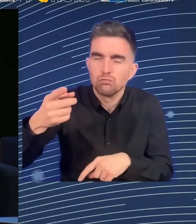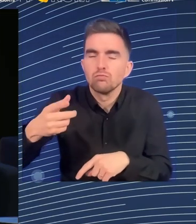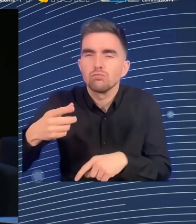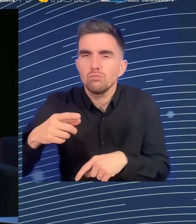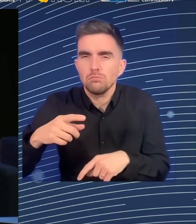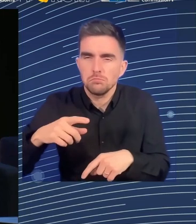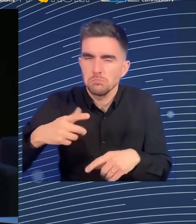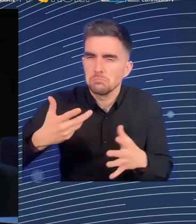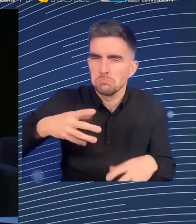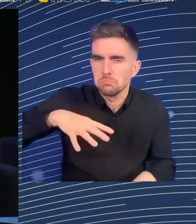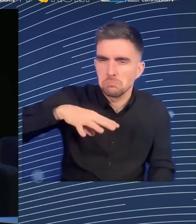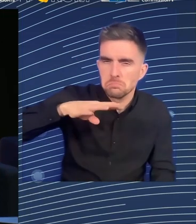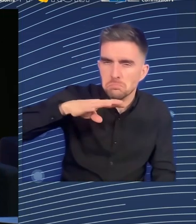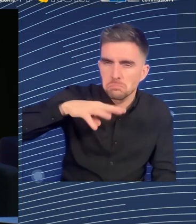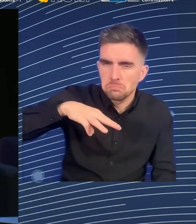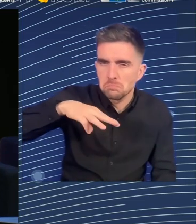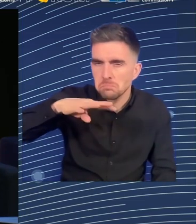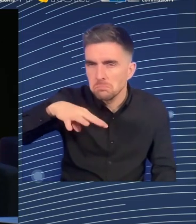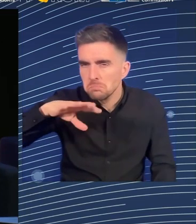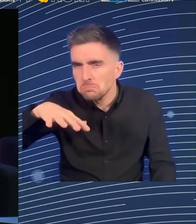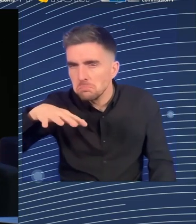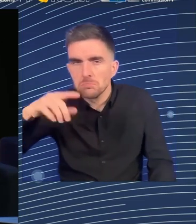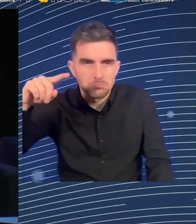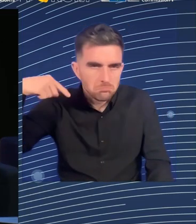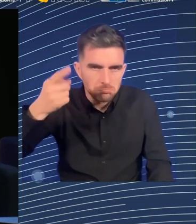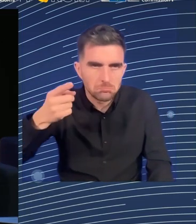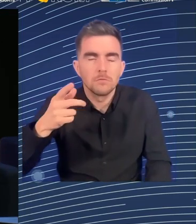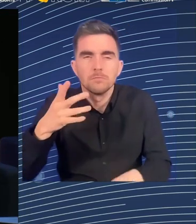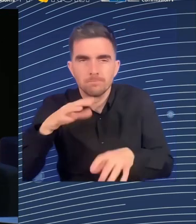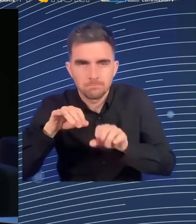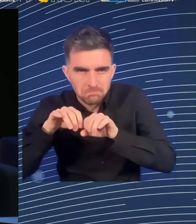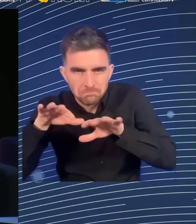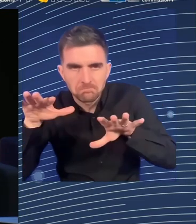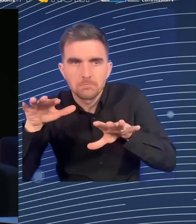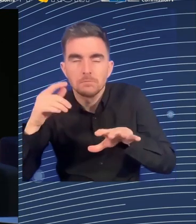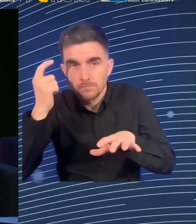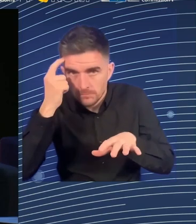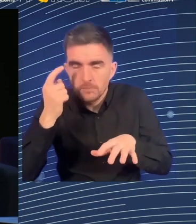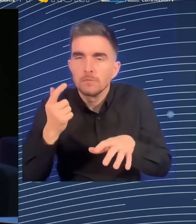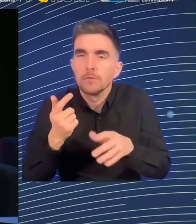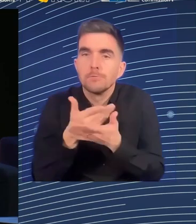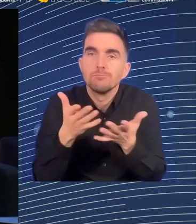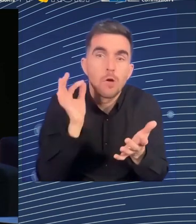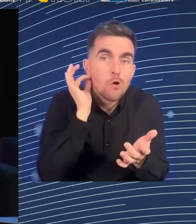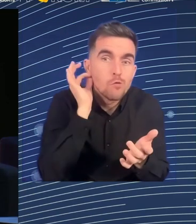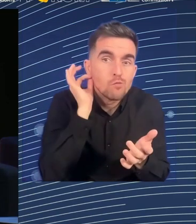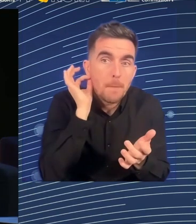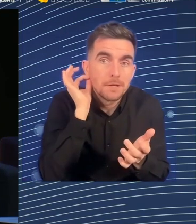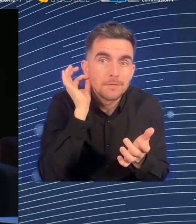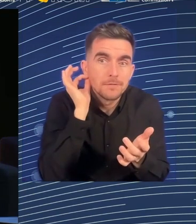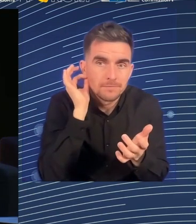have talked today quite a lot about, we see that that's a global stat, but basically we see in jobs where women